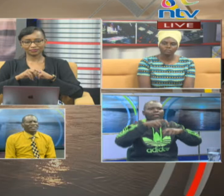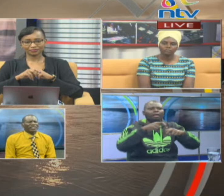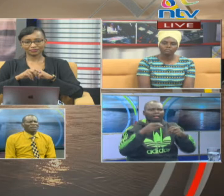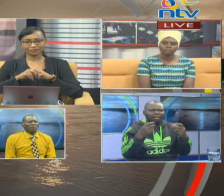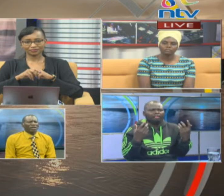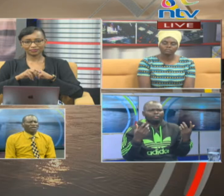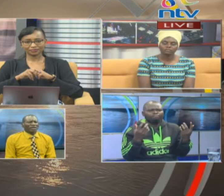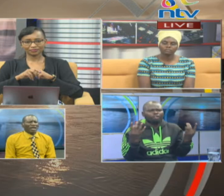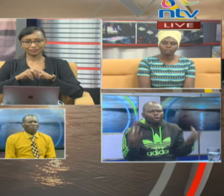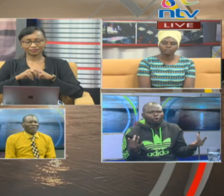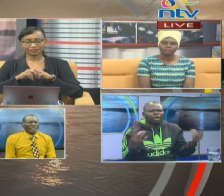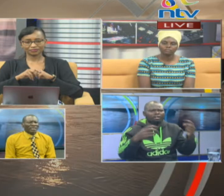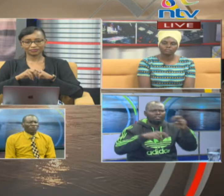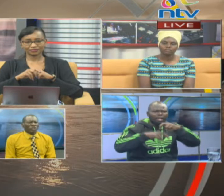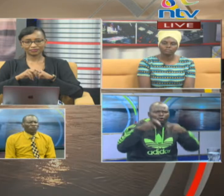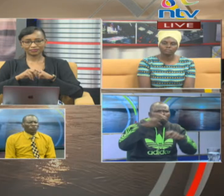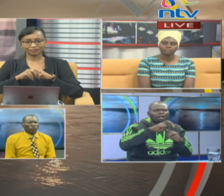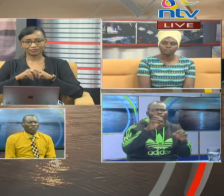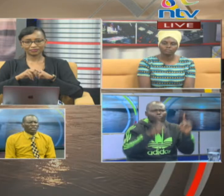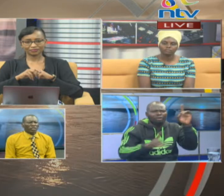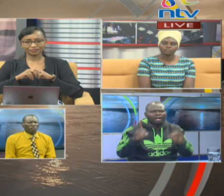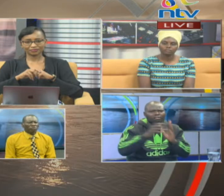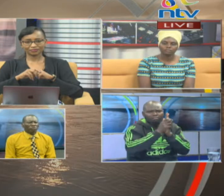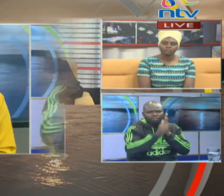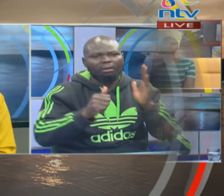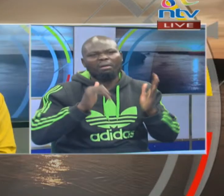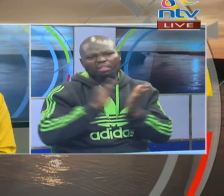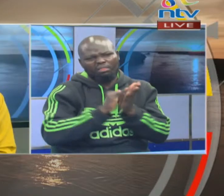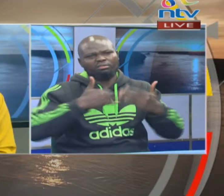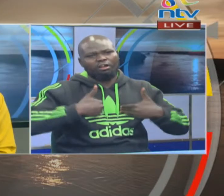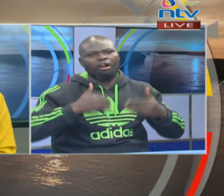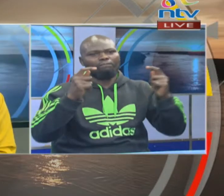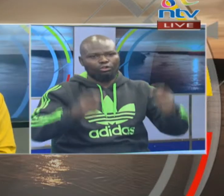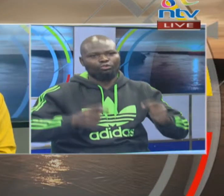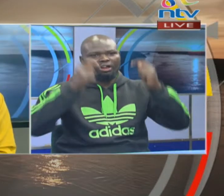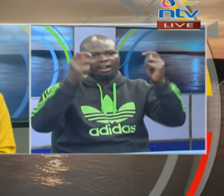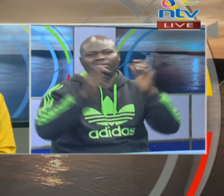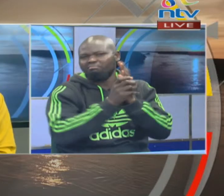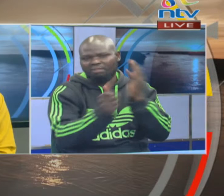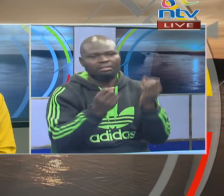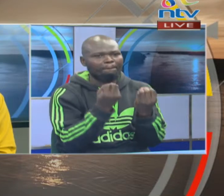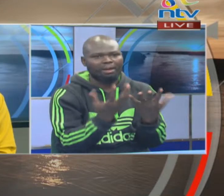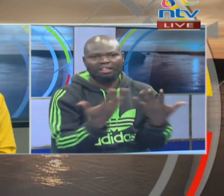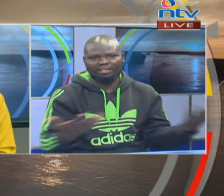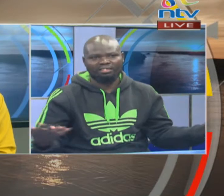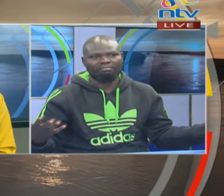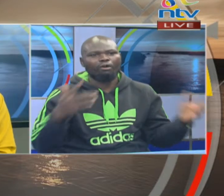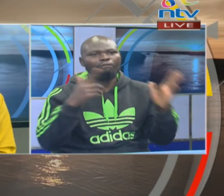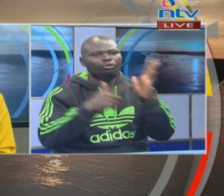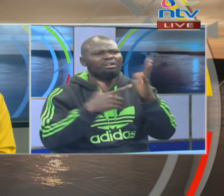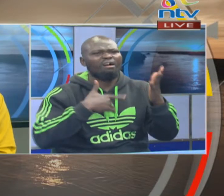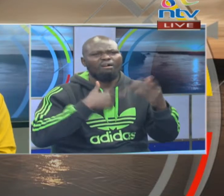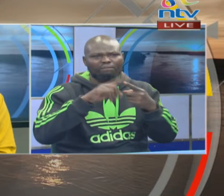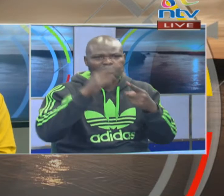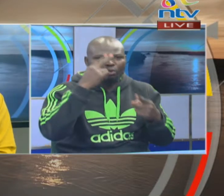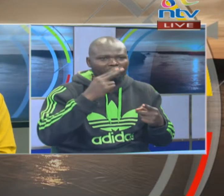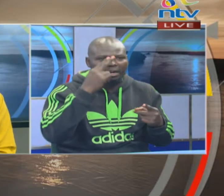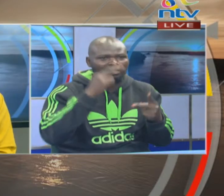there's a time I applied and I went for the interview. The skills I had, yes, I have everything. I